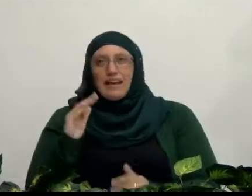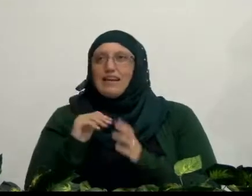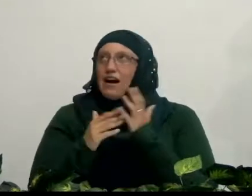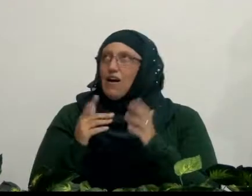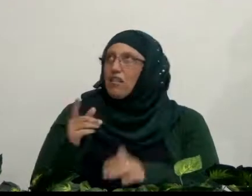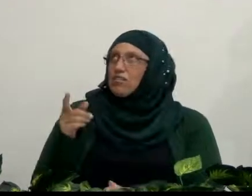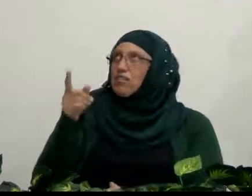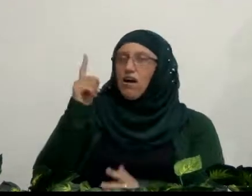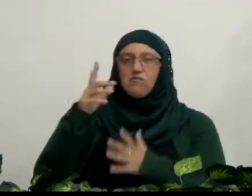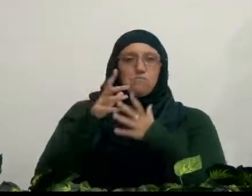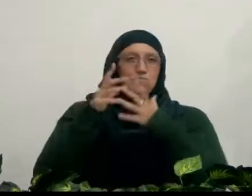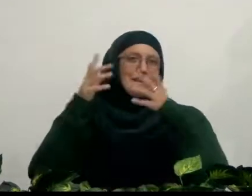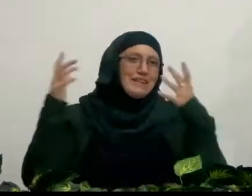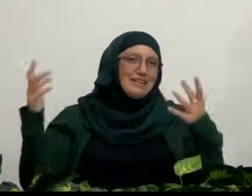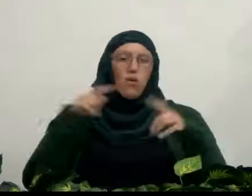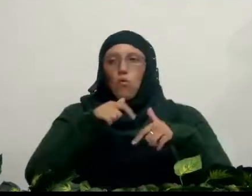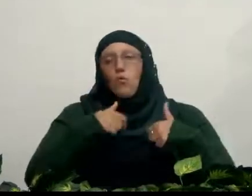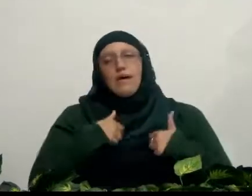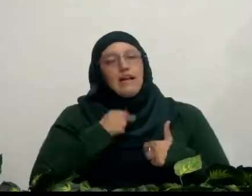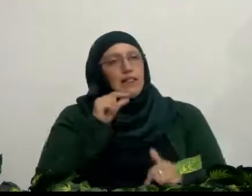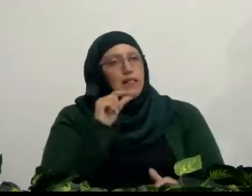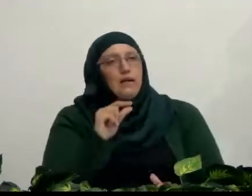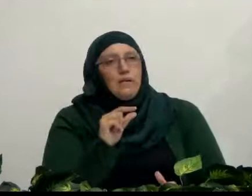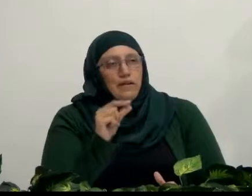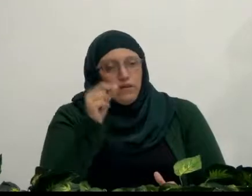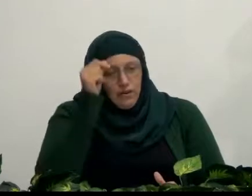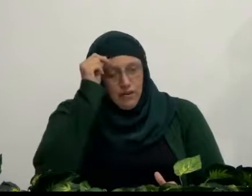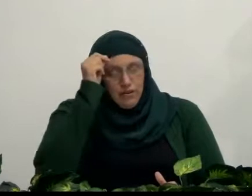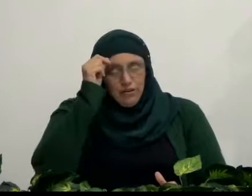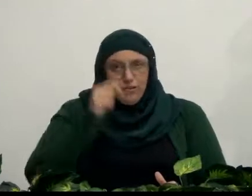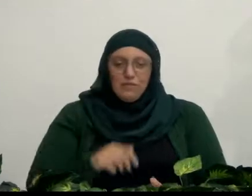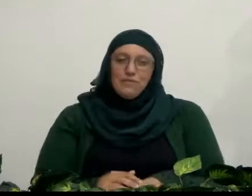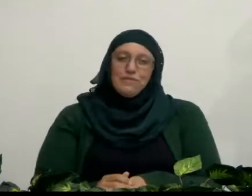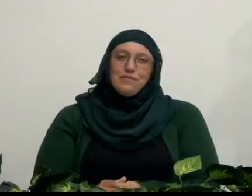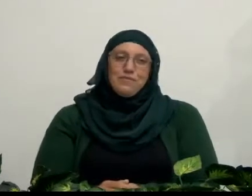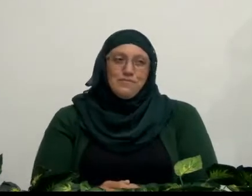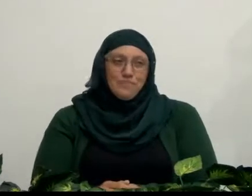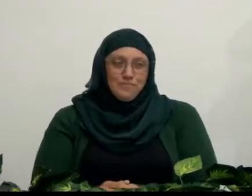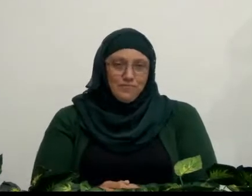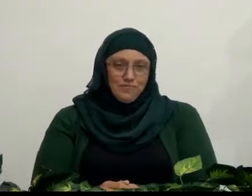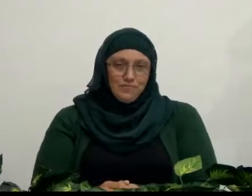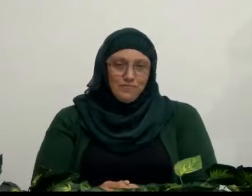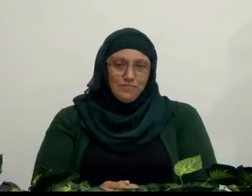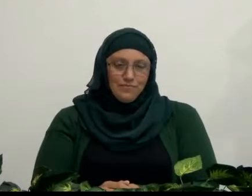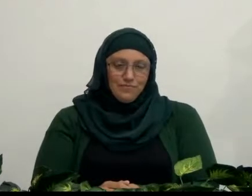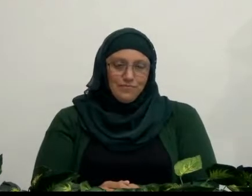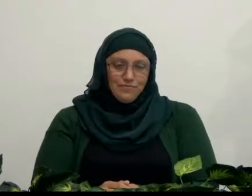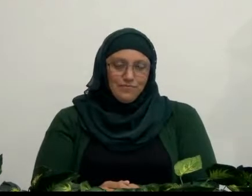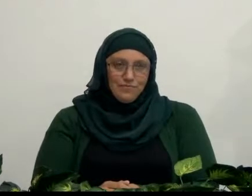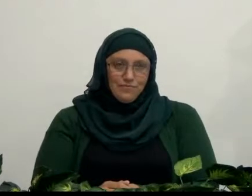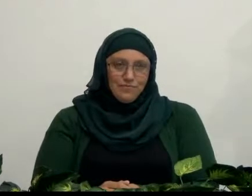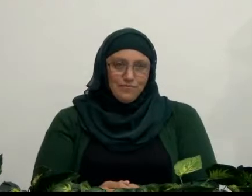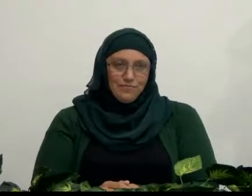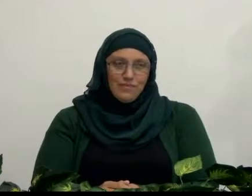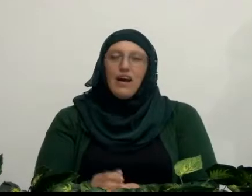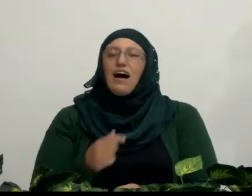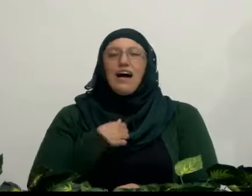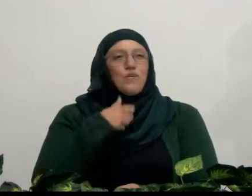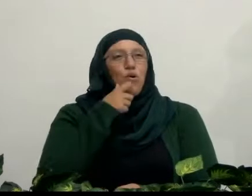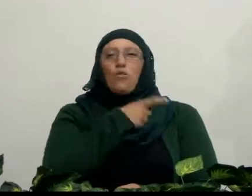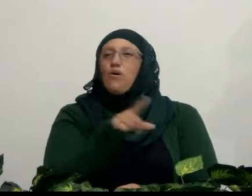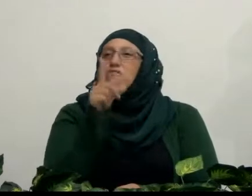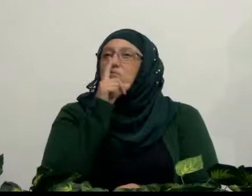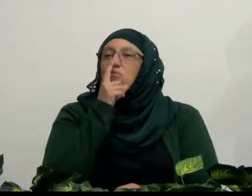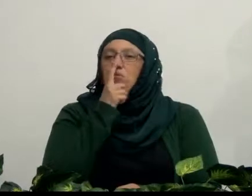Allah magnanimous, and due to the abundance of their harm to me, so much so that they call me ears and claimed that I am